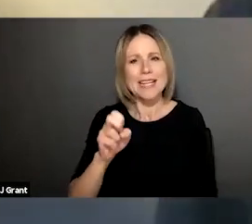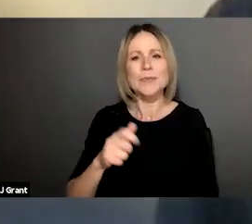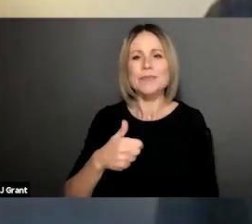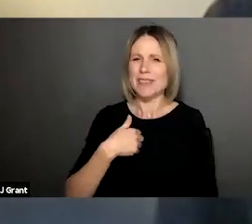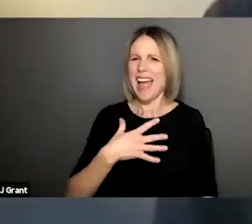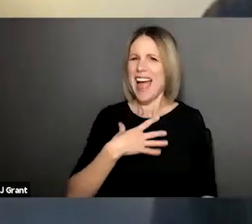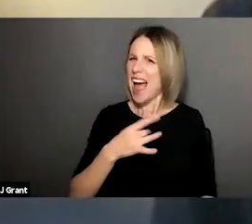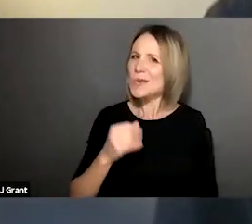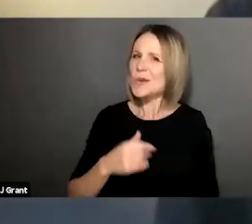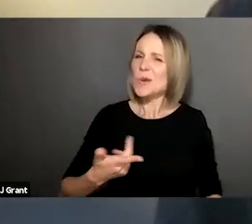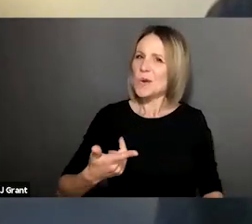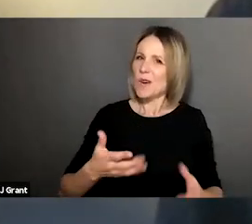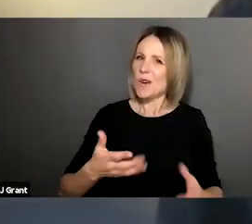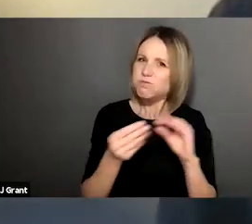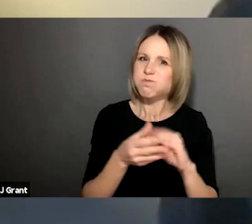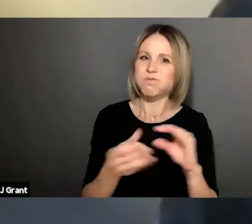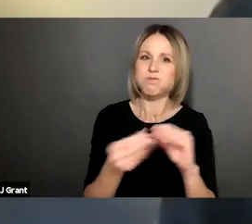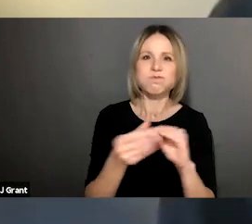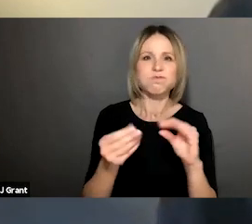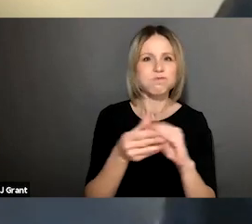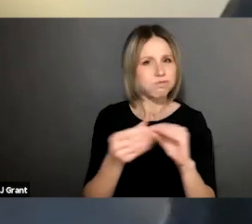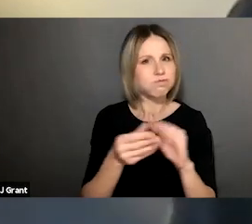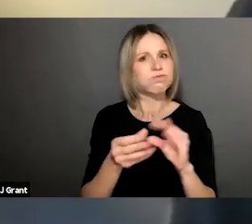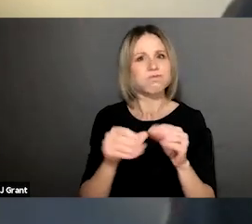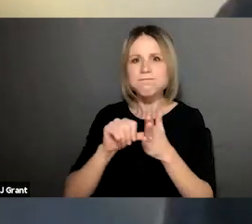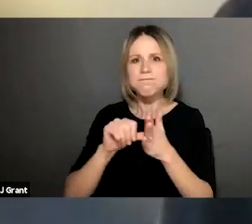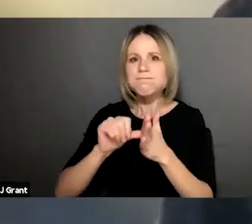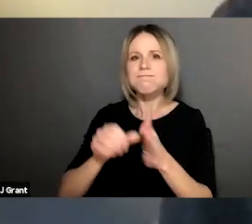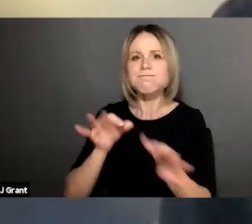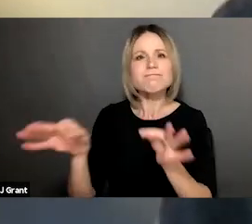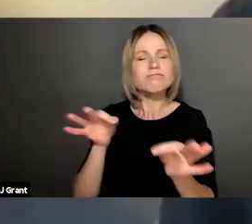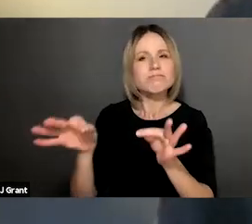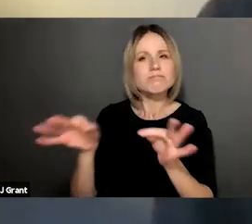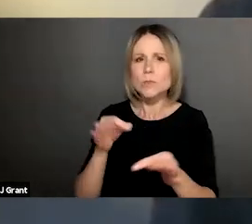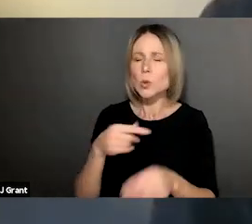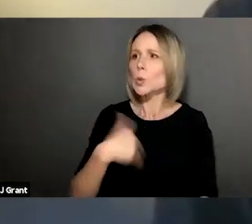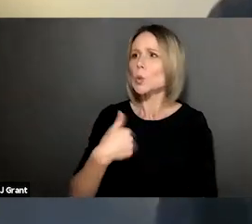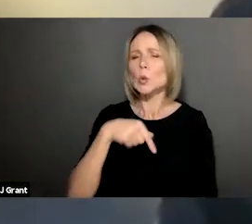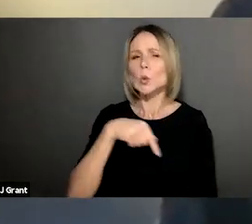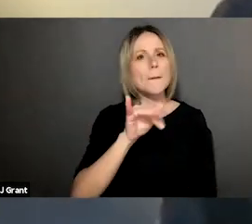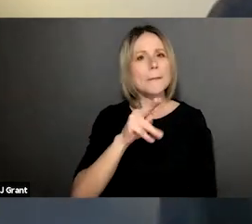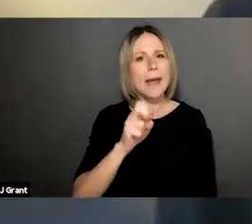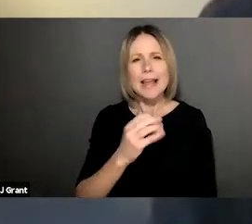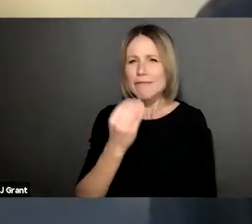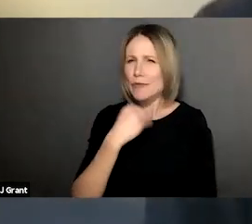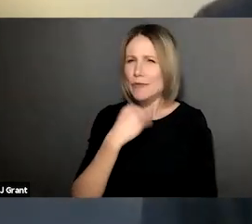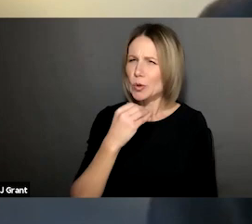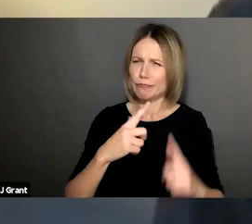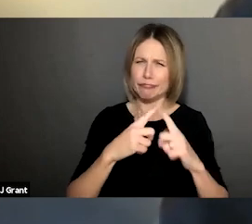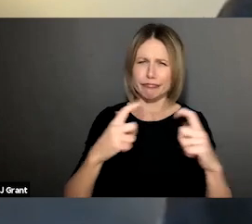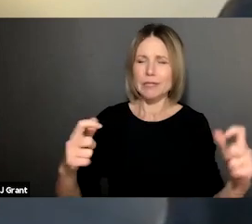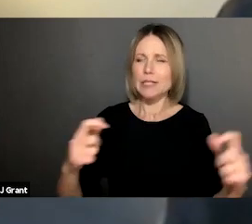about the food scene in Maine to people who think that they're just gonna get, you know, a lobster roll and some B&M